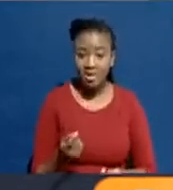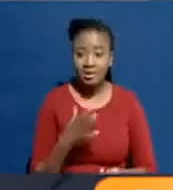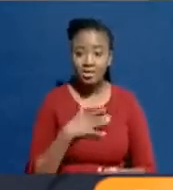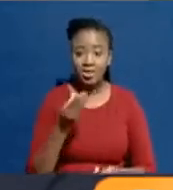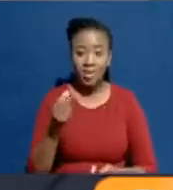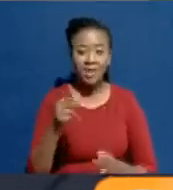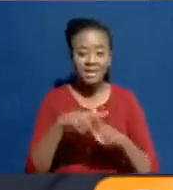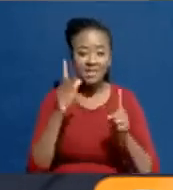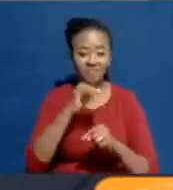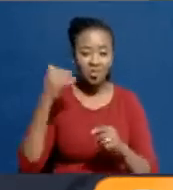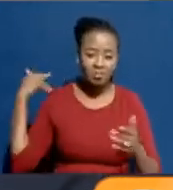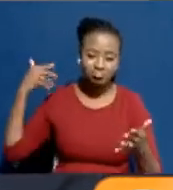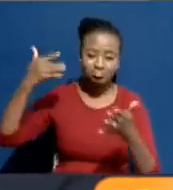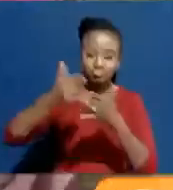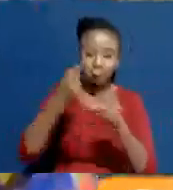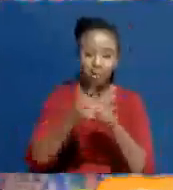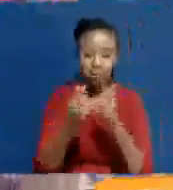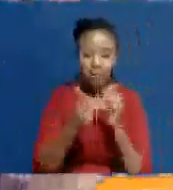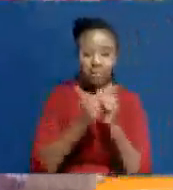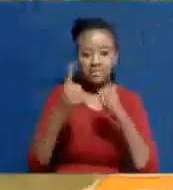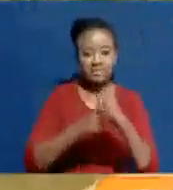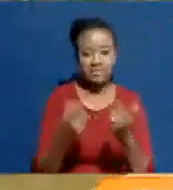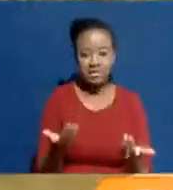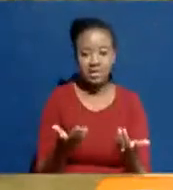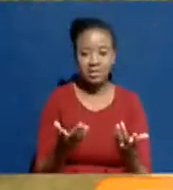from 2008, 2009, 16 years.